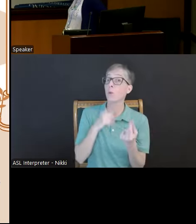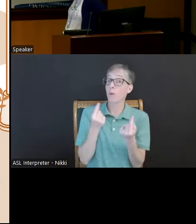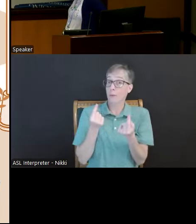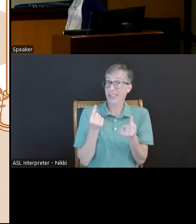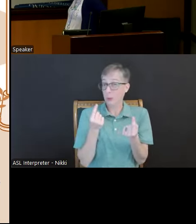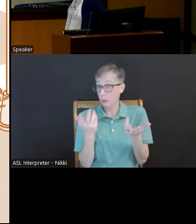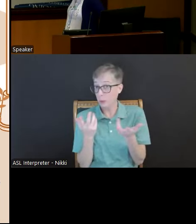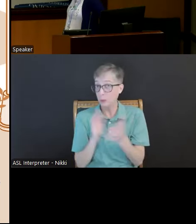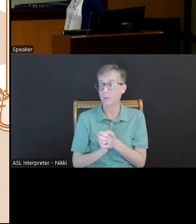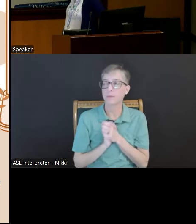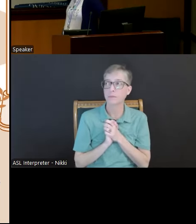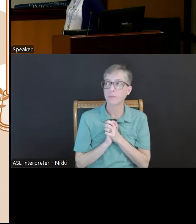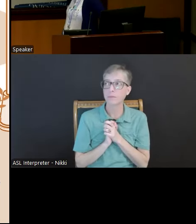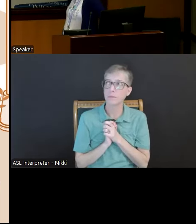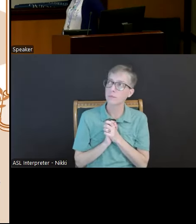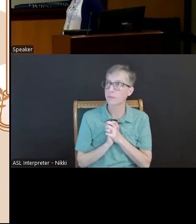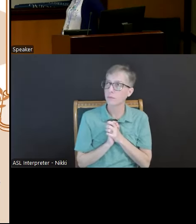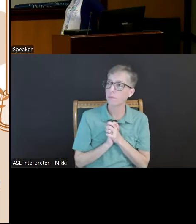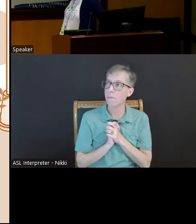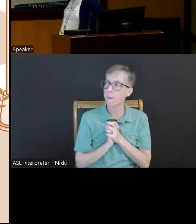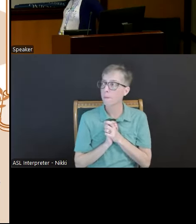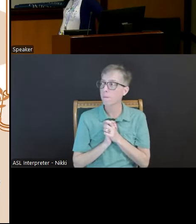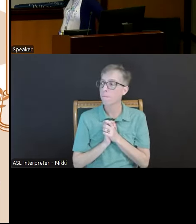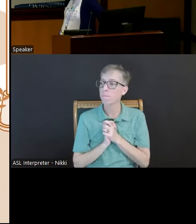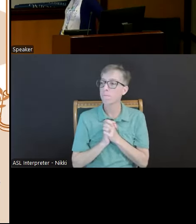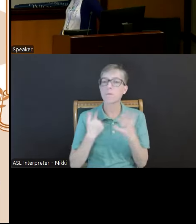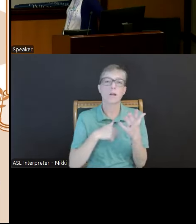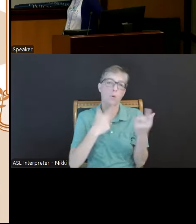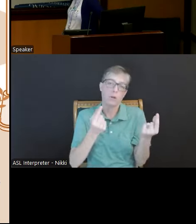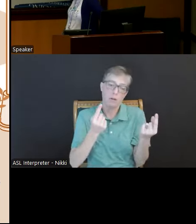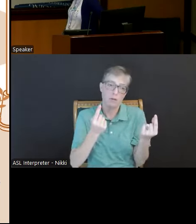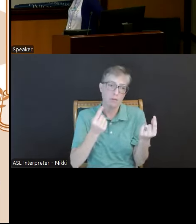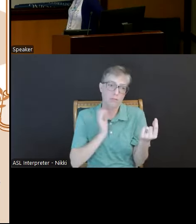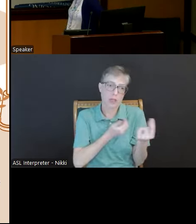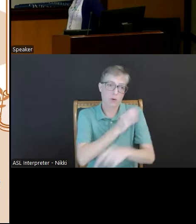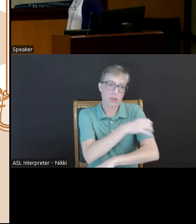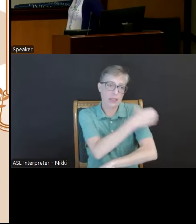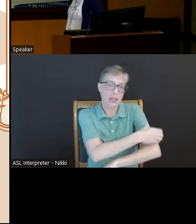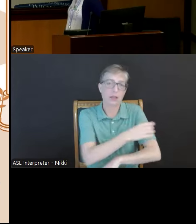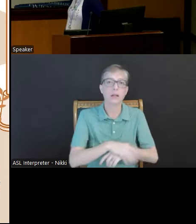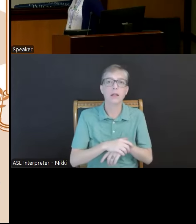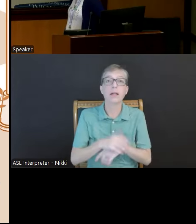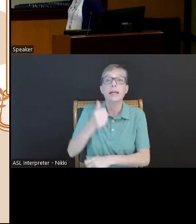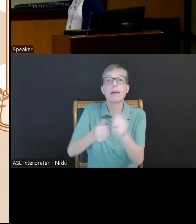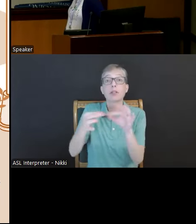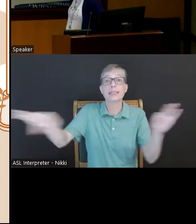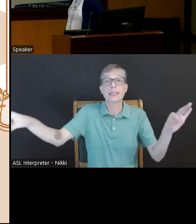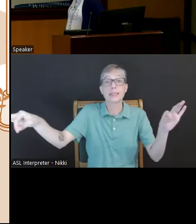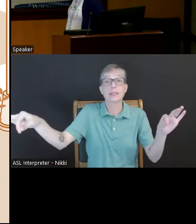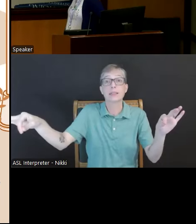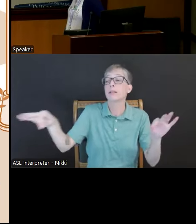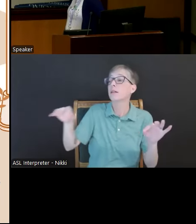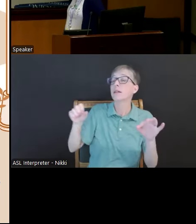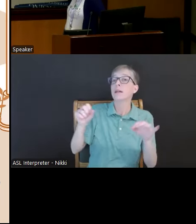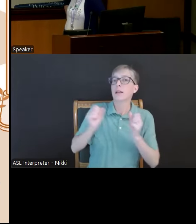time. But what we've been doing in the partial clinic is every sentence is just subject and then